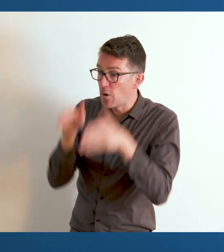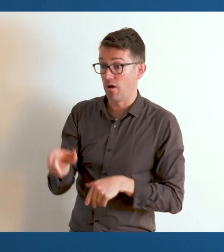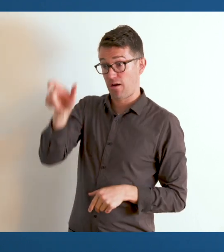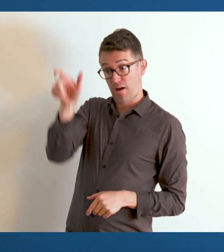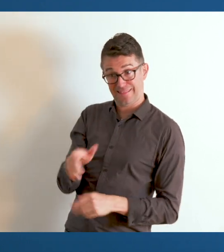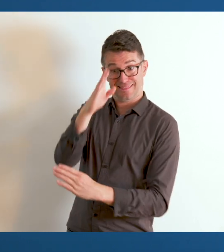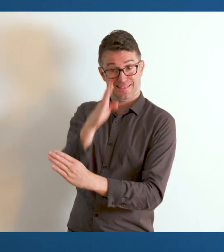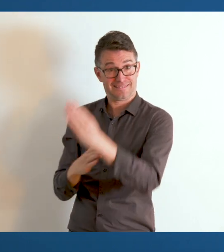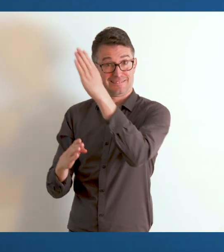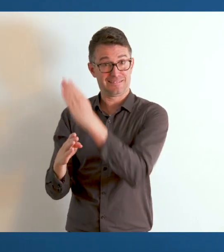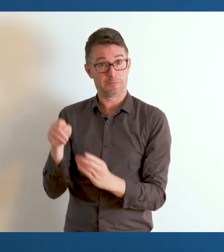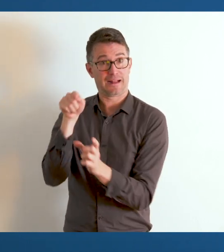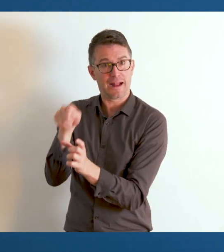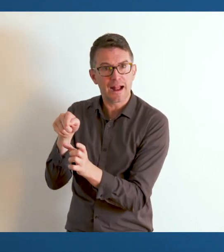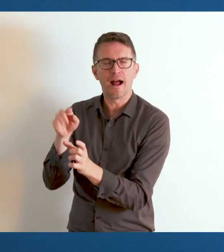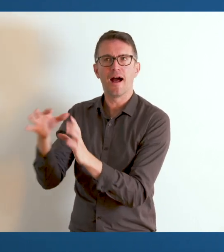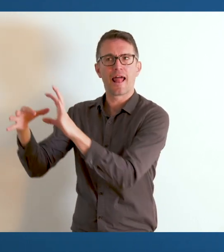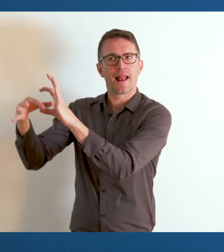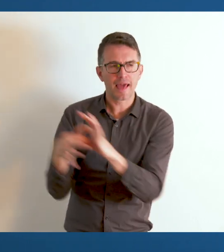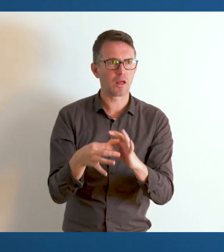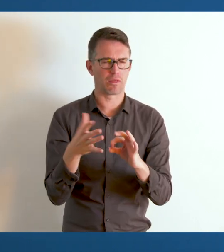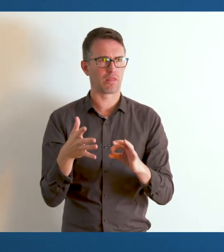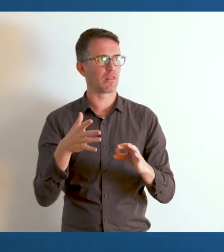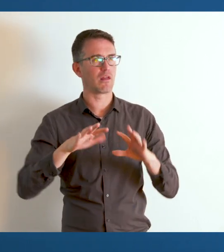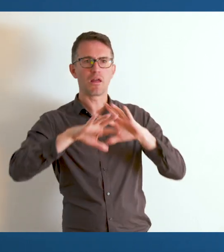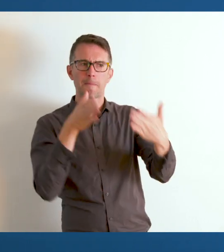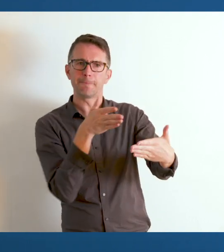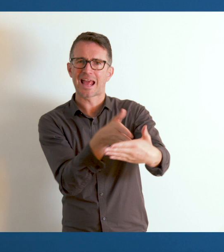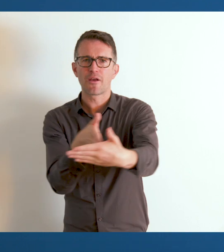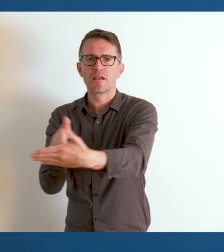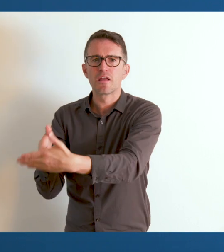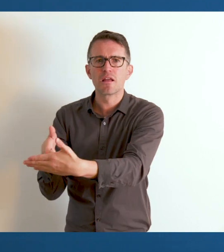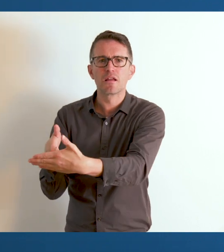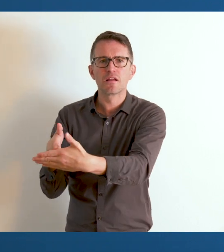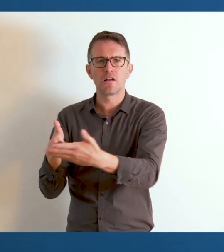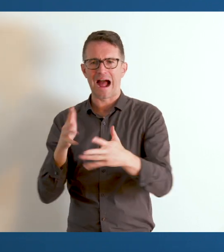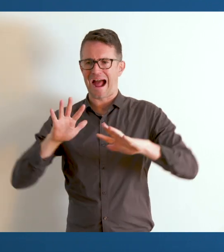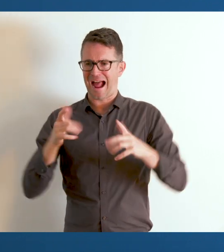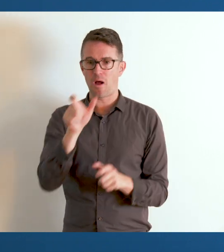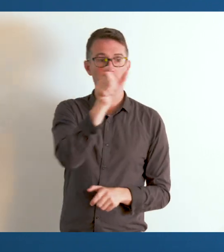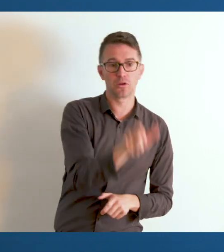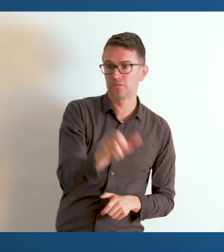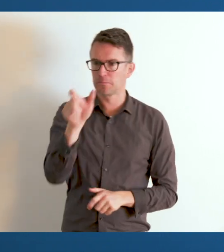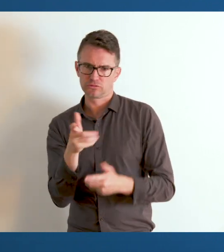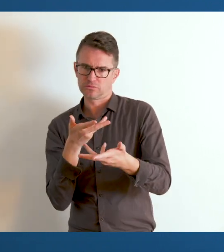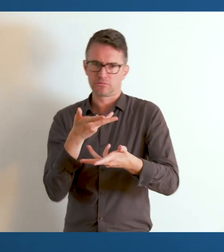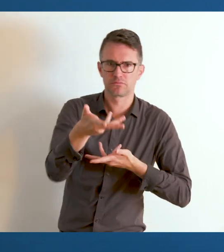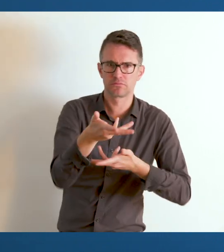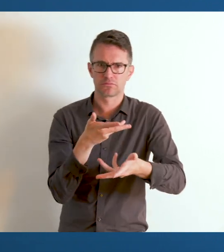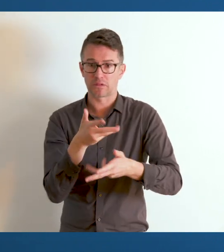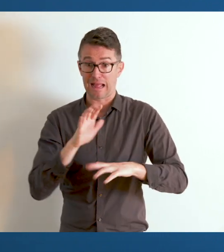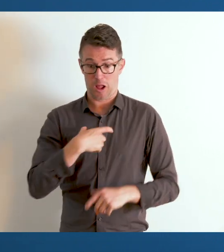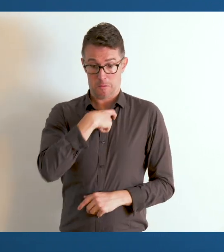an outcome of the interaction between a person's functional limitations, their